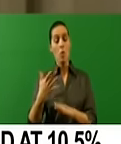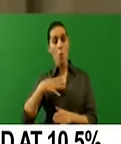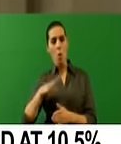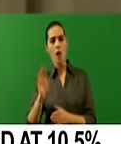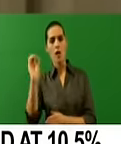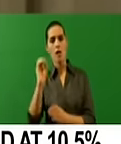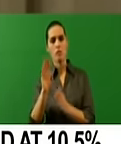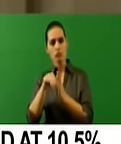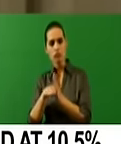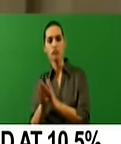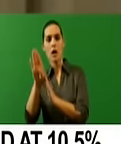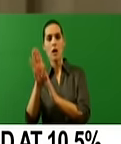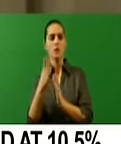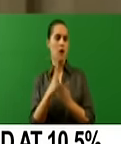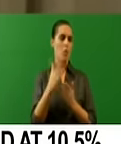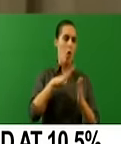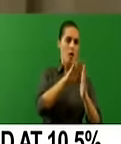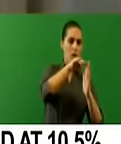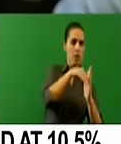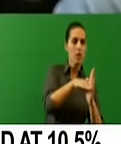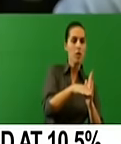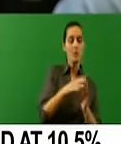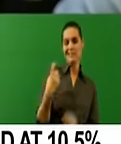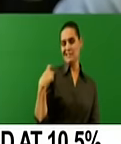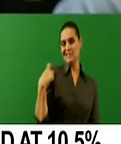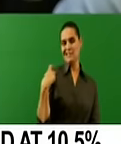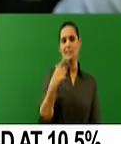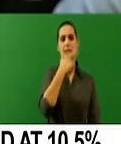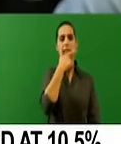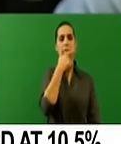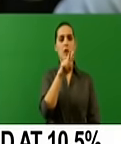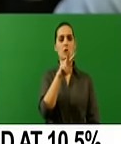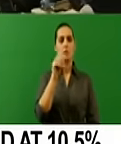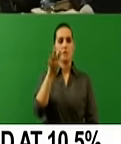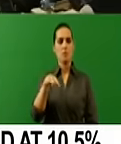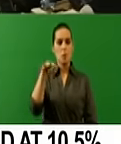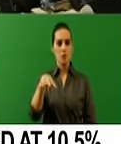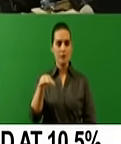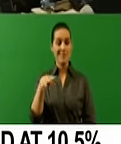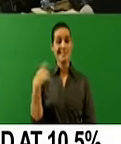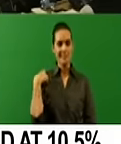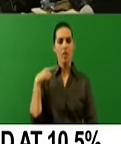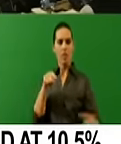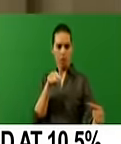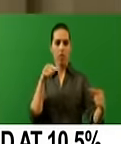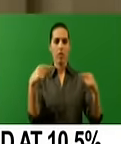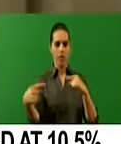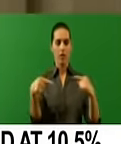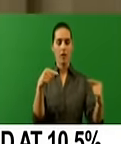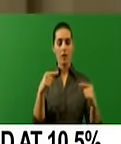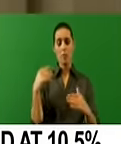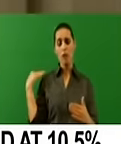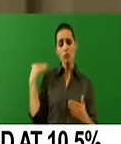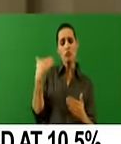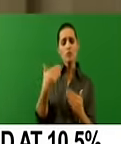was in November 2014. There might have been one or two other unanimous decisions, but we can always